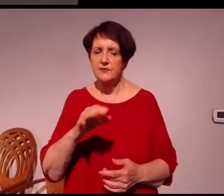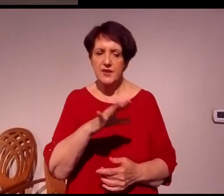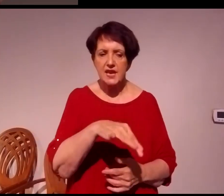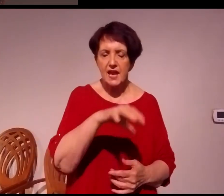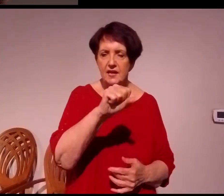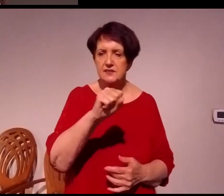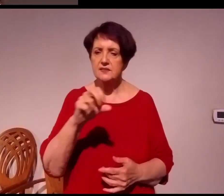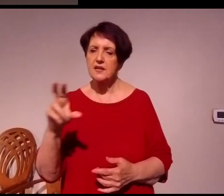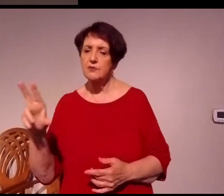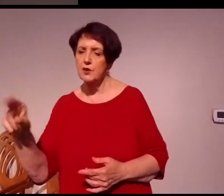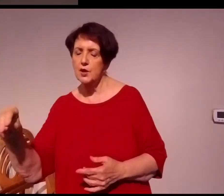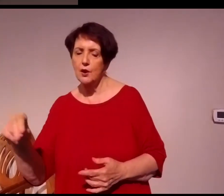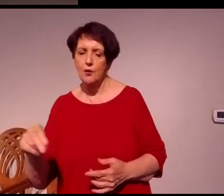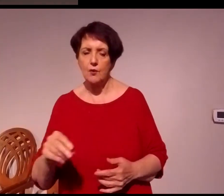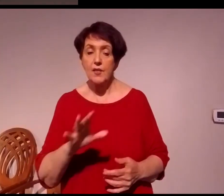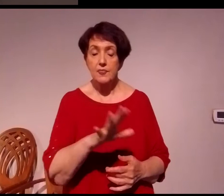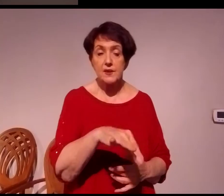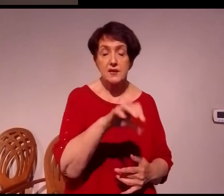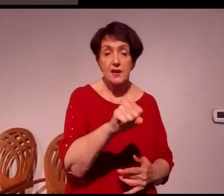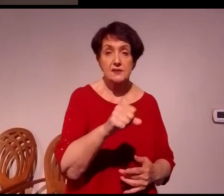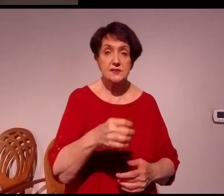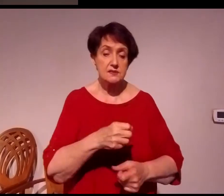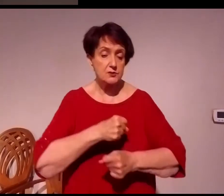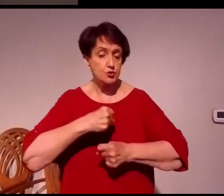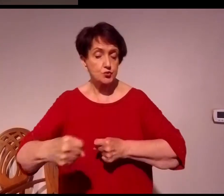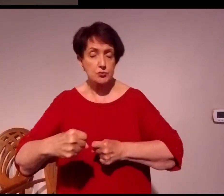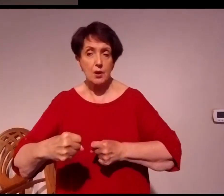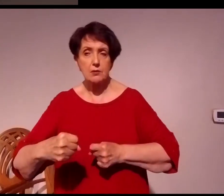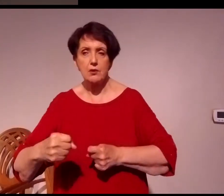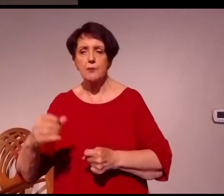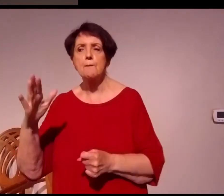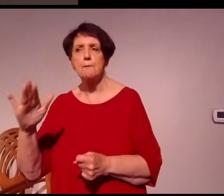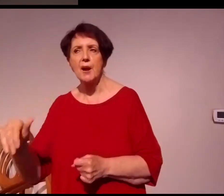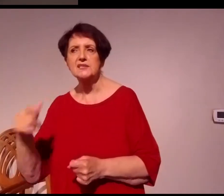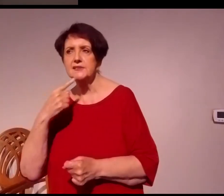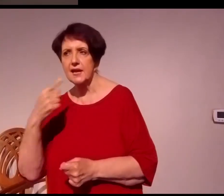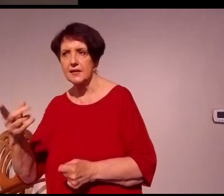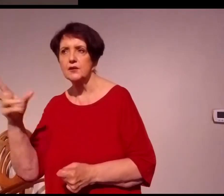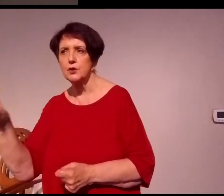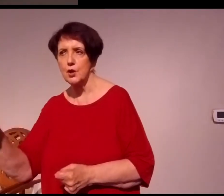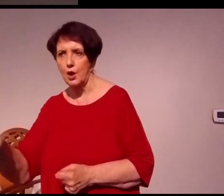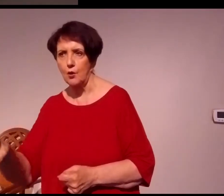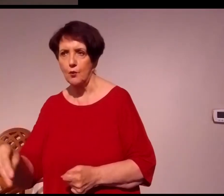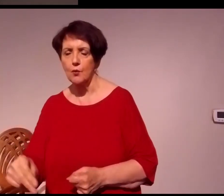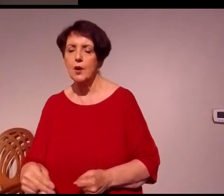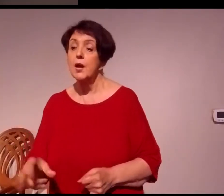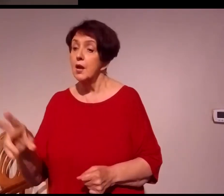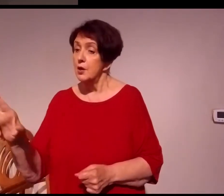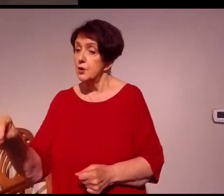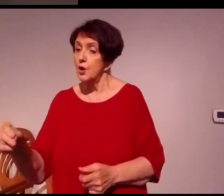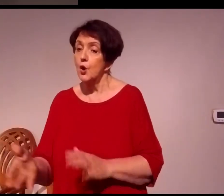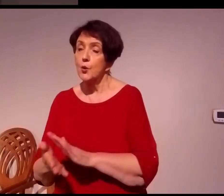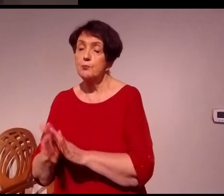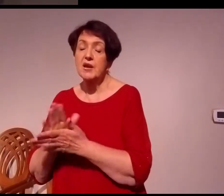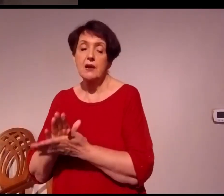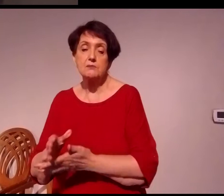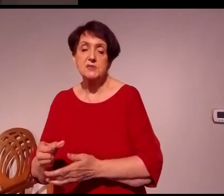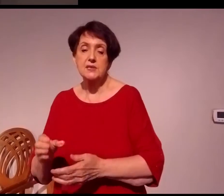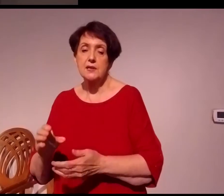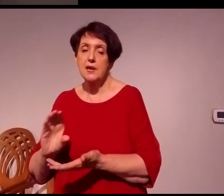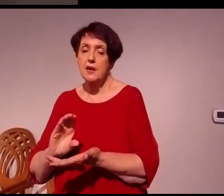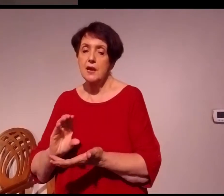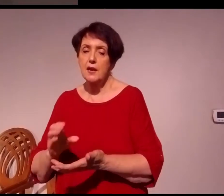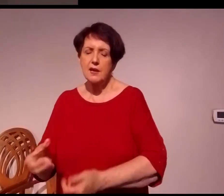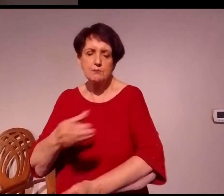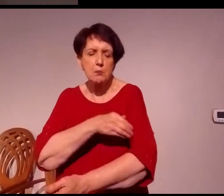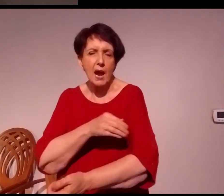is strengthened by the power of our no. And our no becomes very empowering